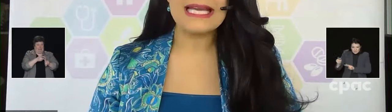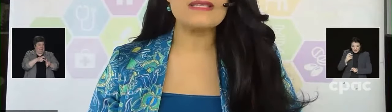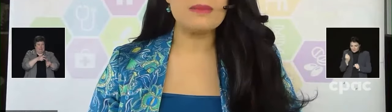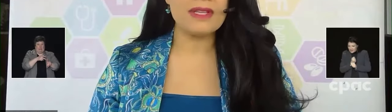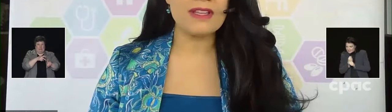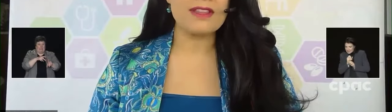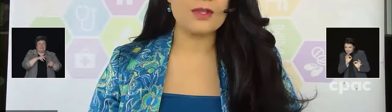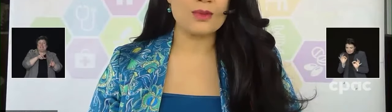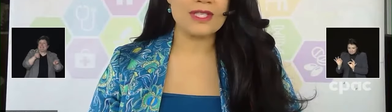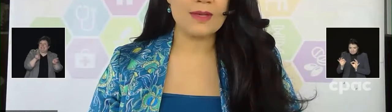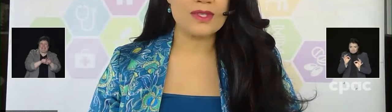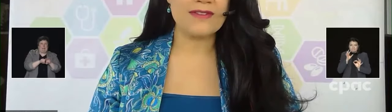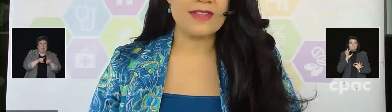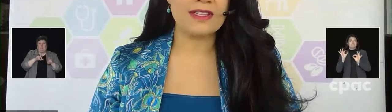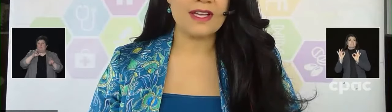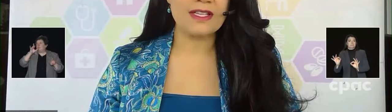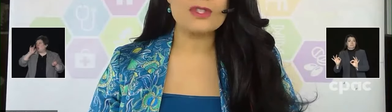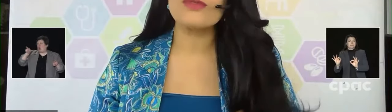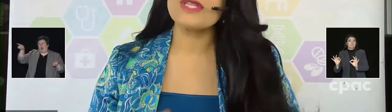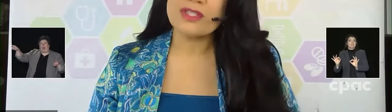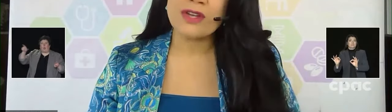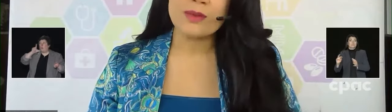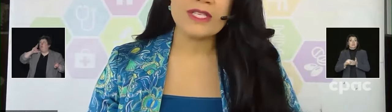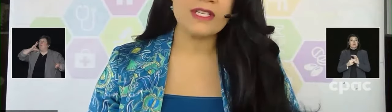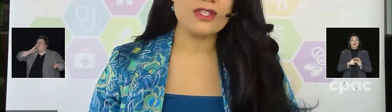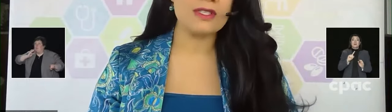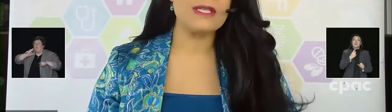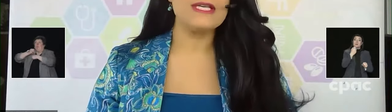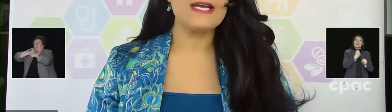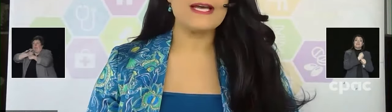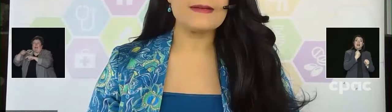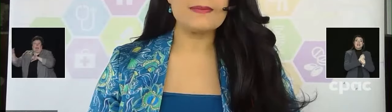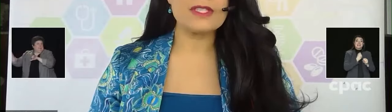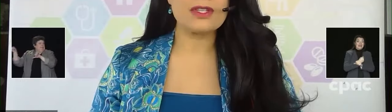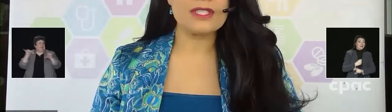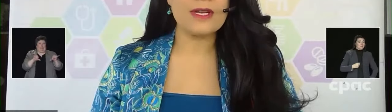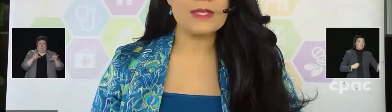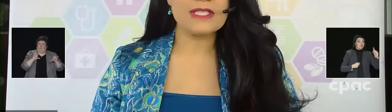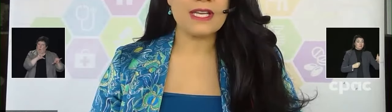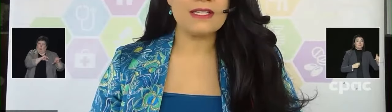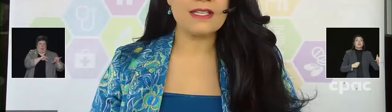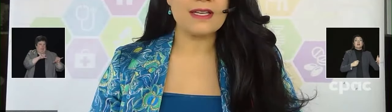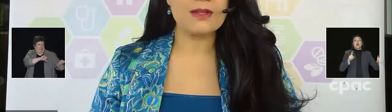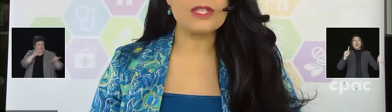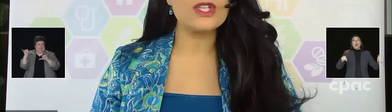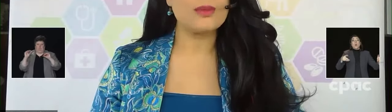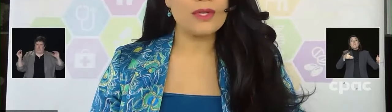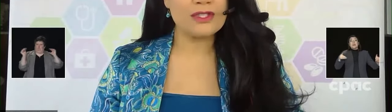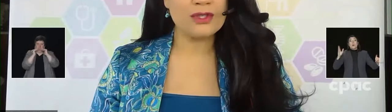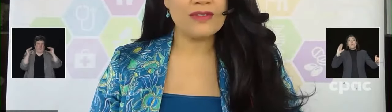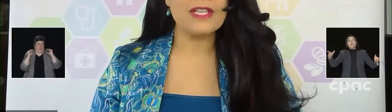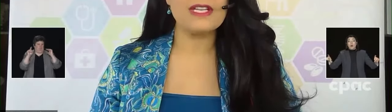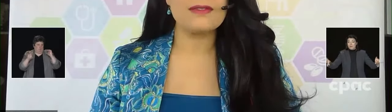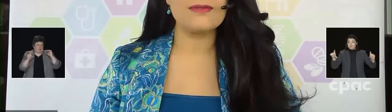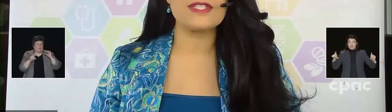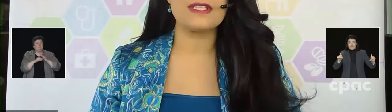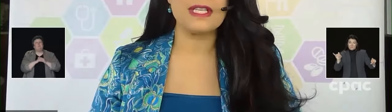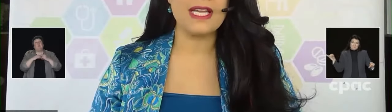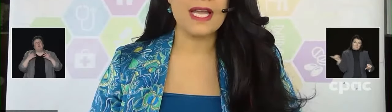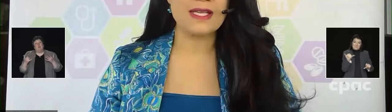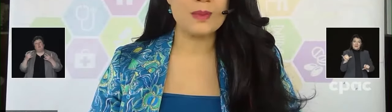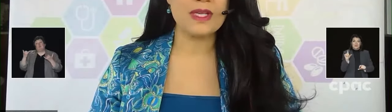same as the millionth dose that comes off that line. So for this authorization, as Dr. Tam has said, the Serum Institute of